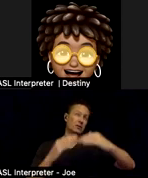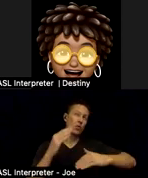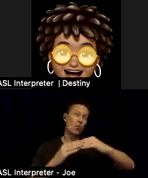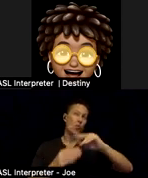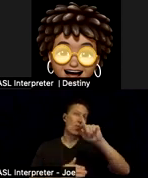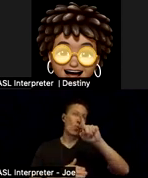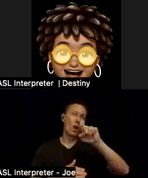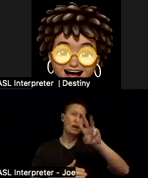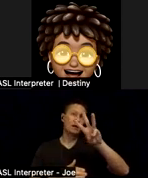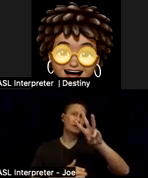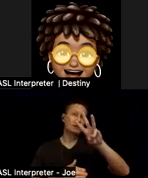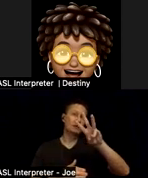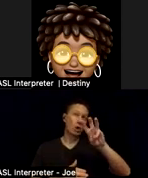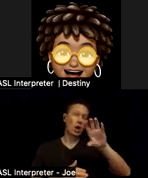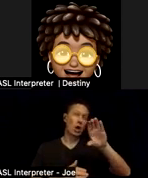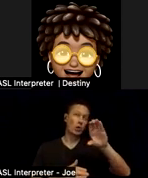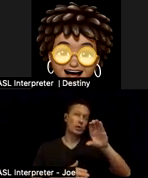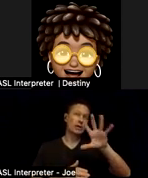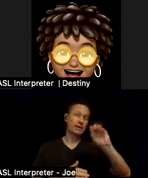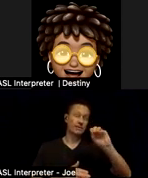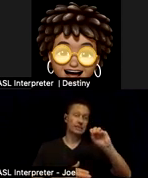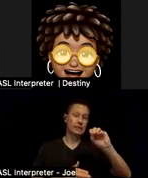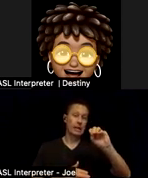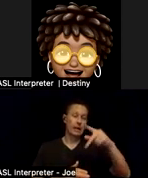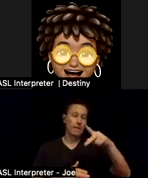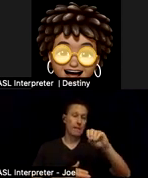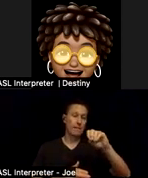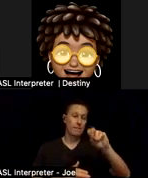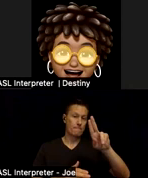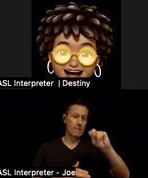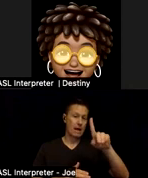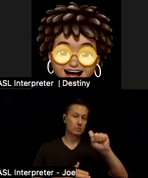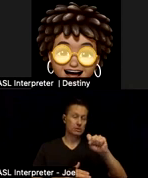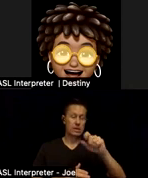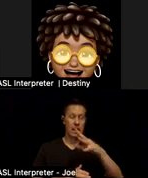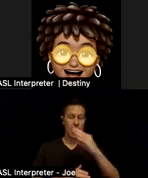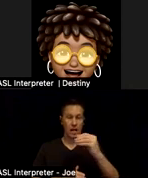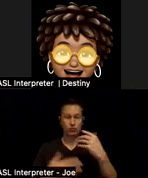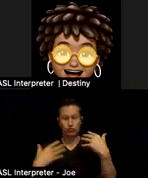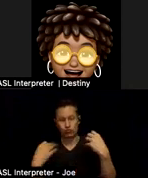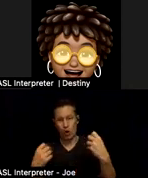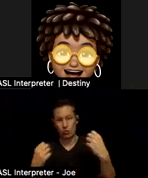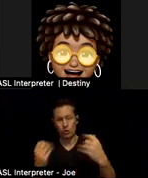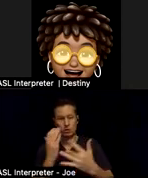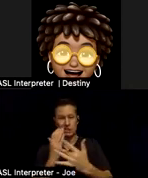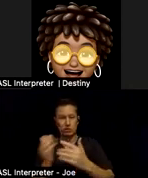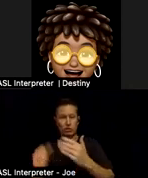1,650 pounds, and they keep getting stronger as the technology gets